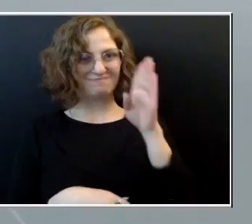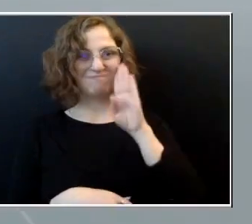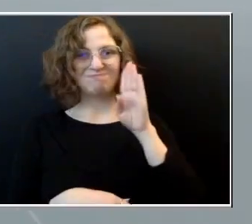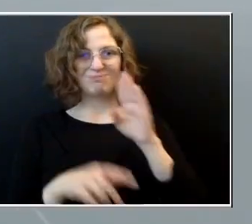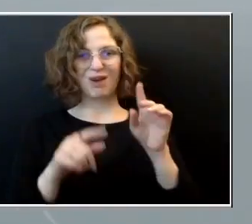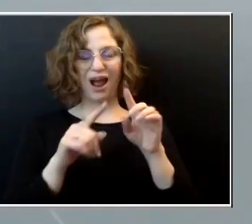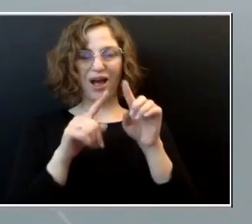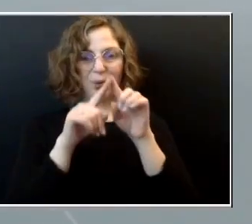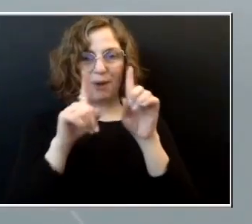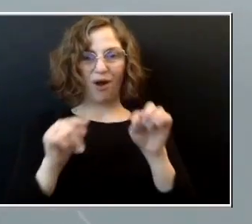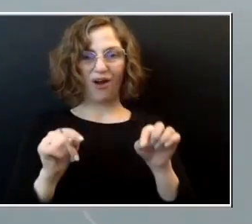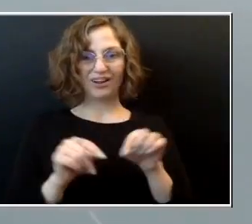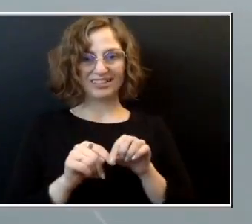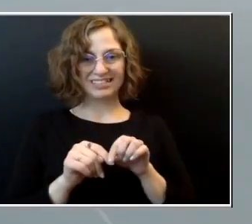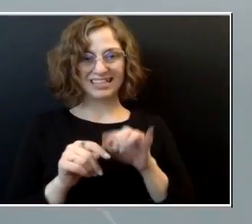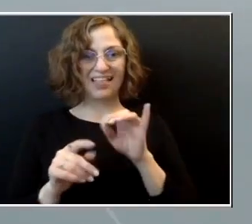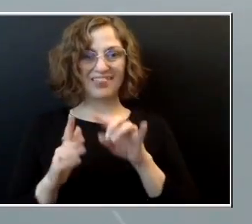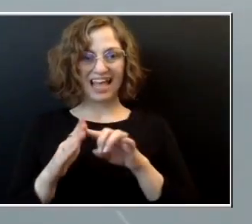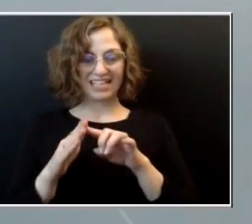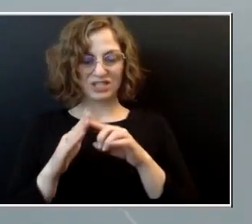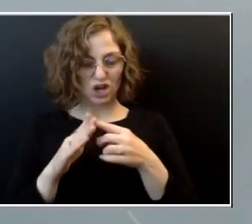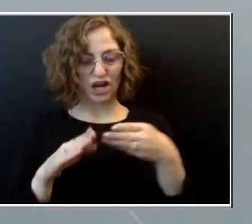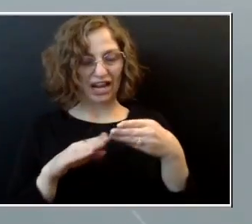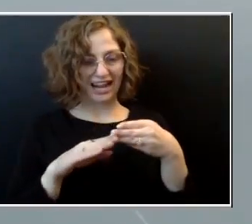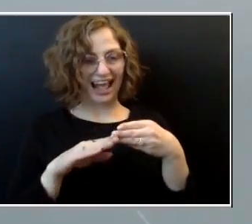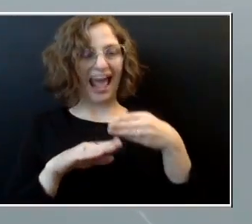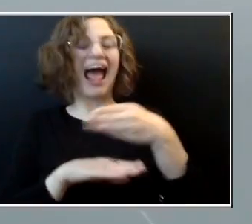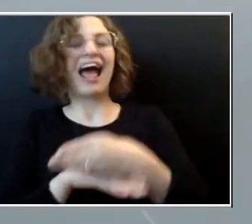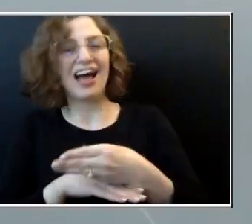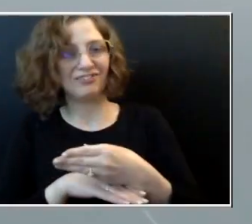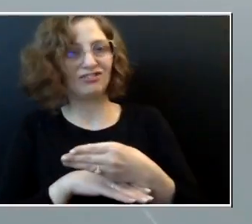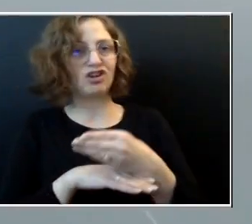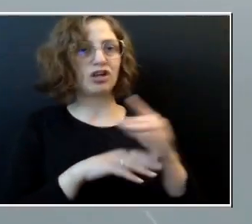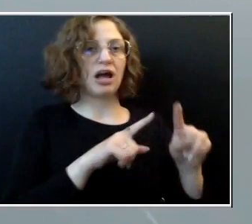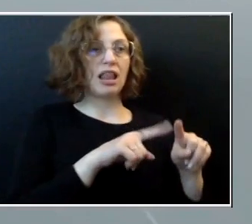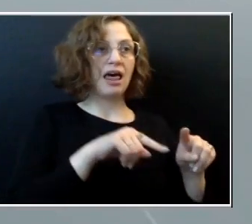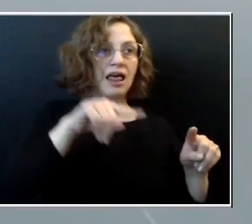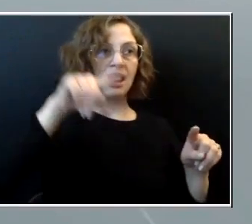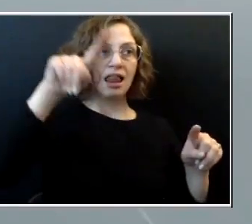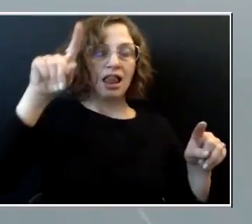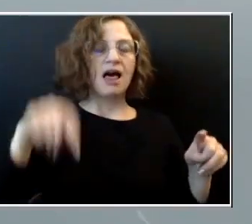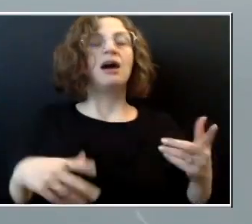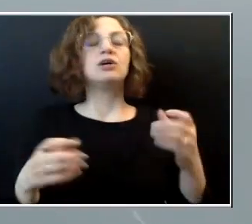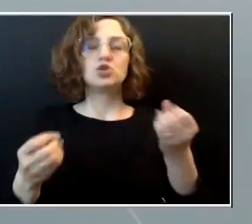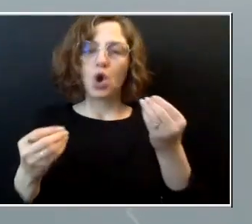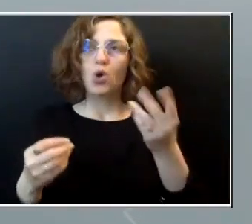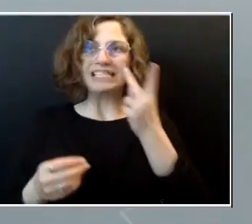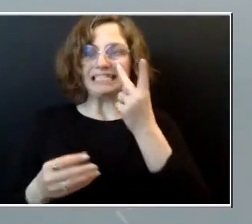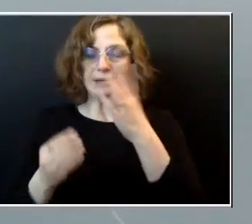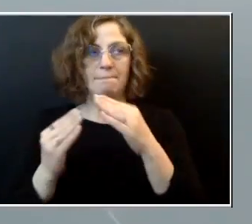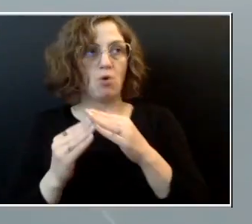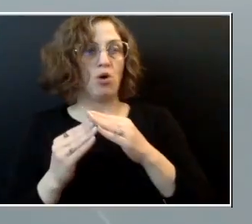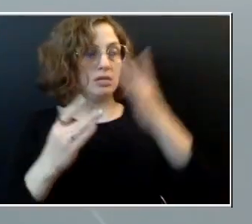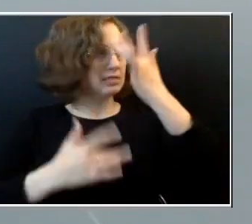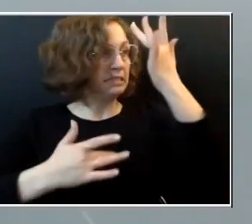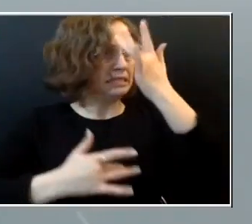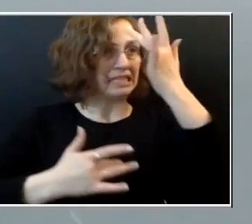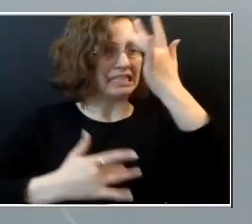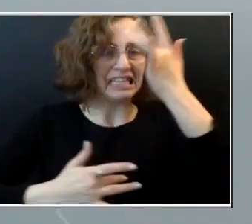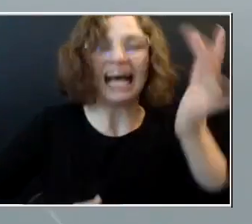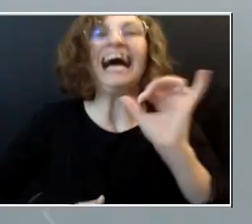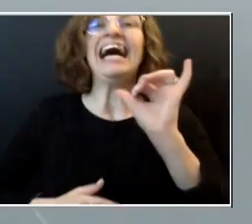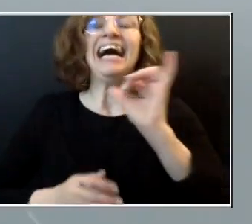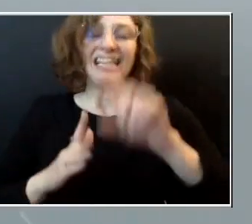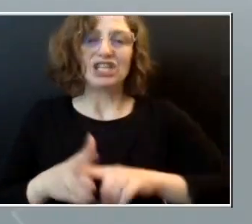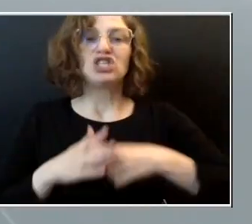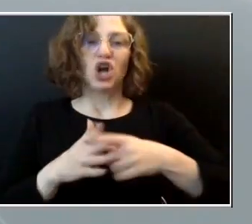rising. And then they started to call for some more quarantine and no social gathering. The next slide But shows is it, just